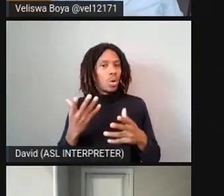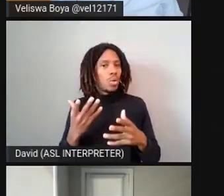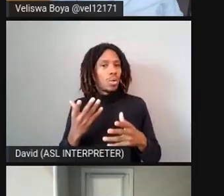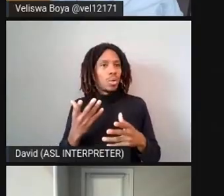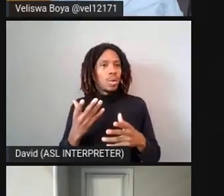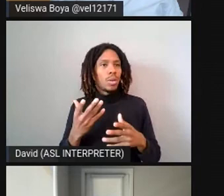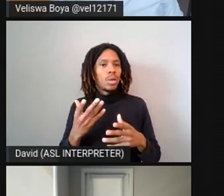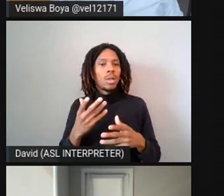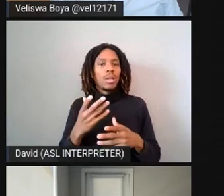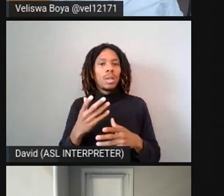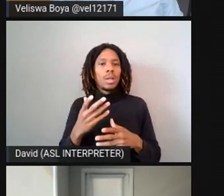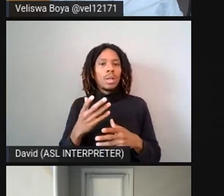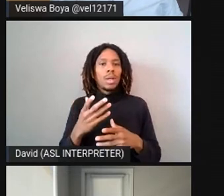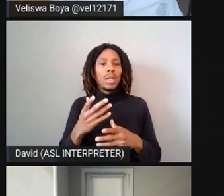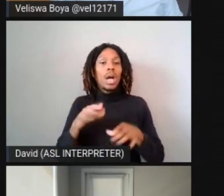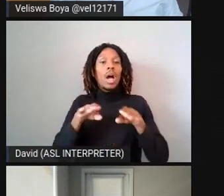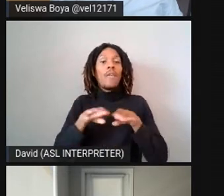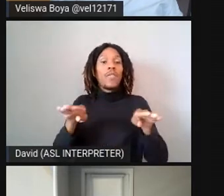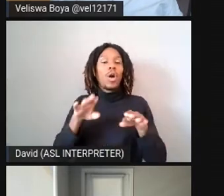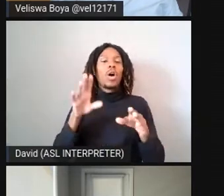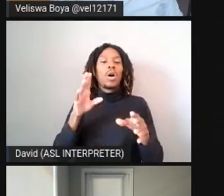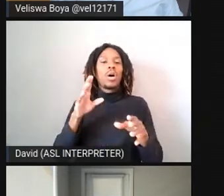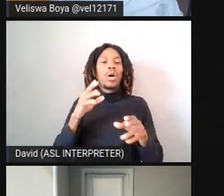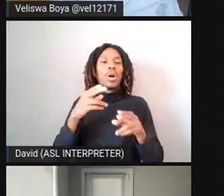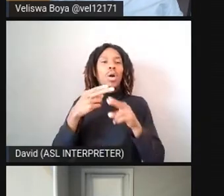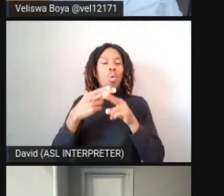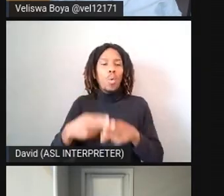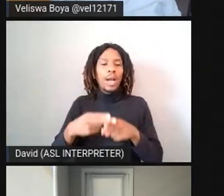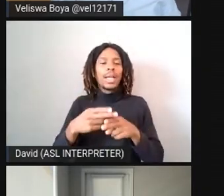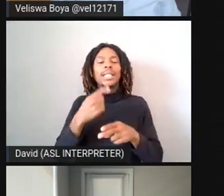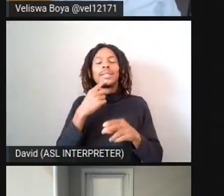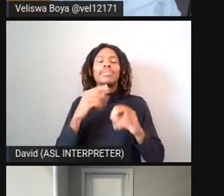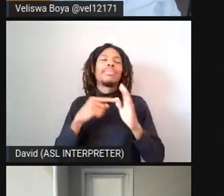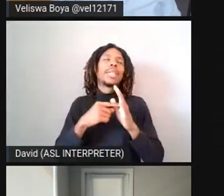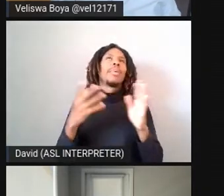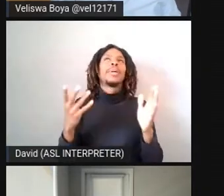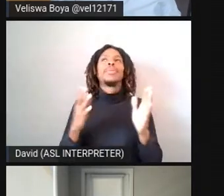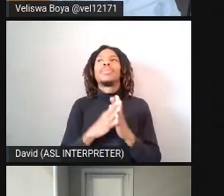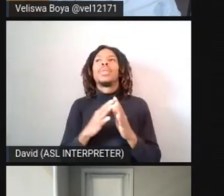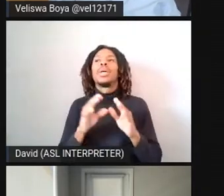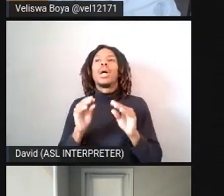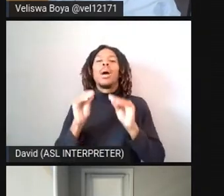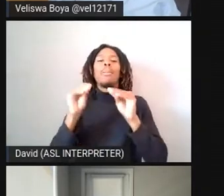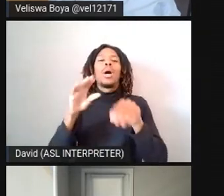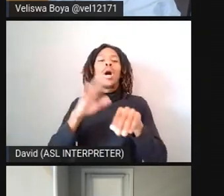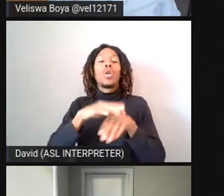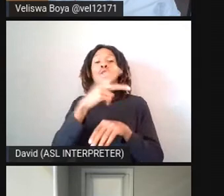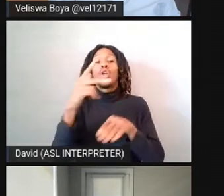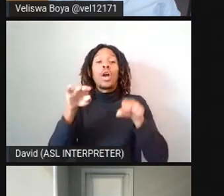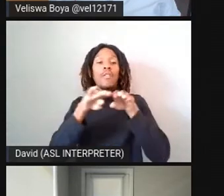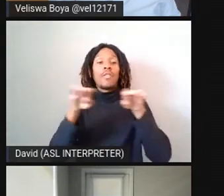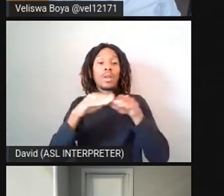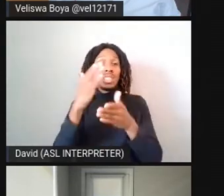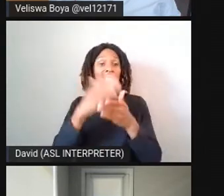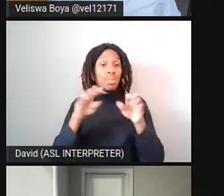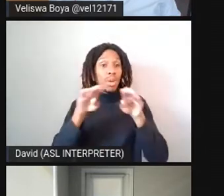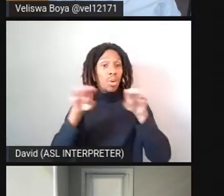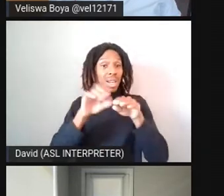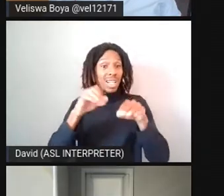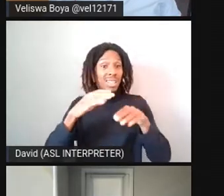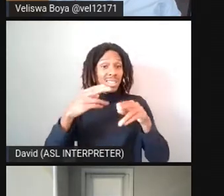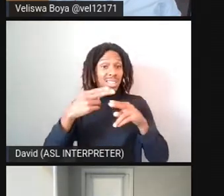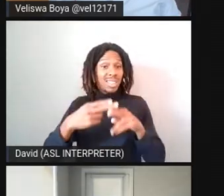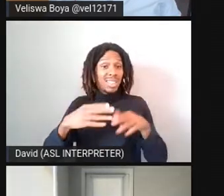the floor weight, right? Let's say you're trying to put this rack onto the third floor. Some of these racks can weigh up